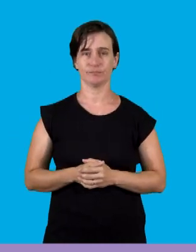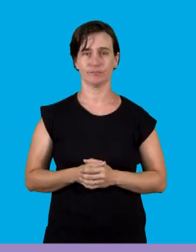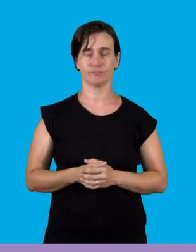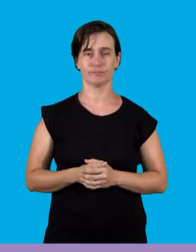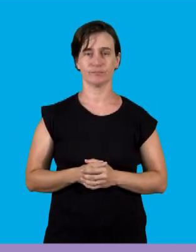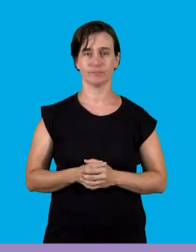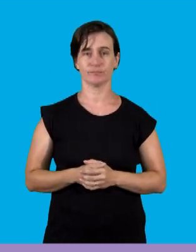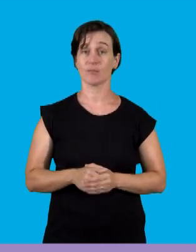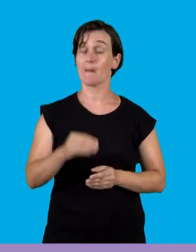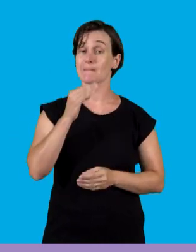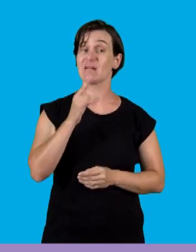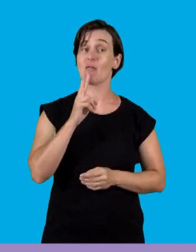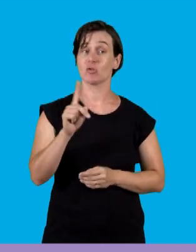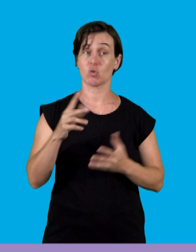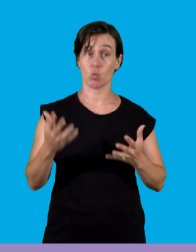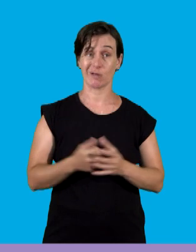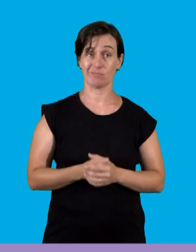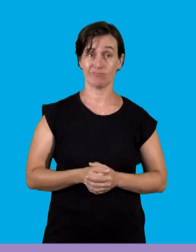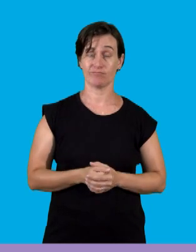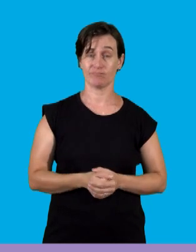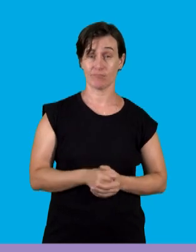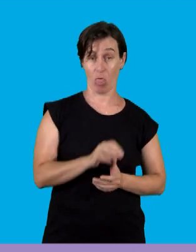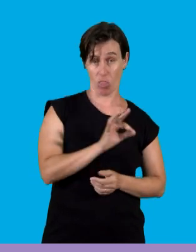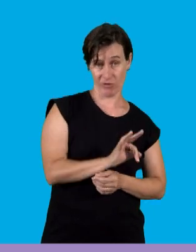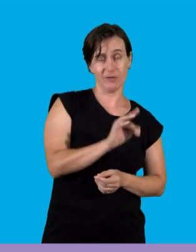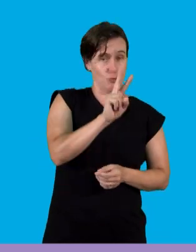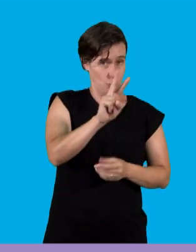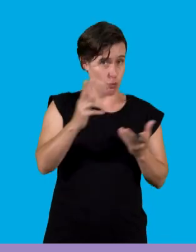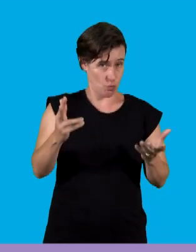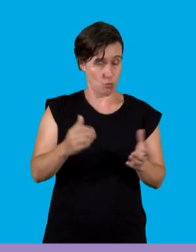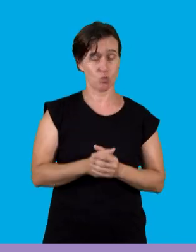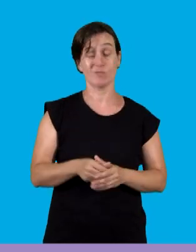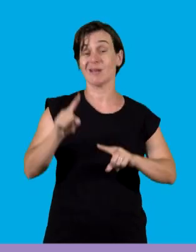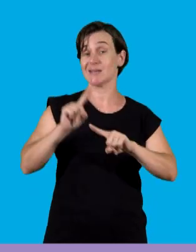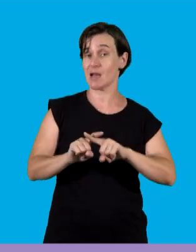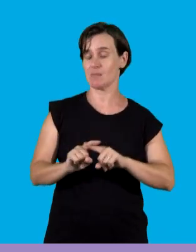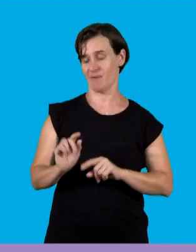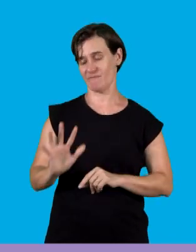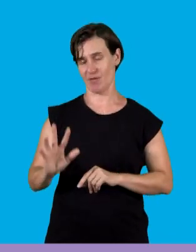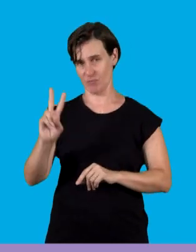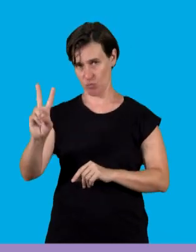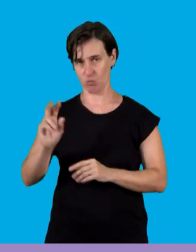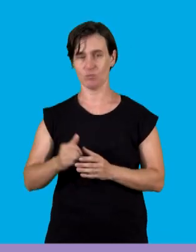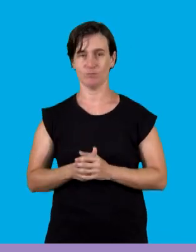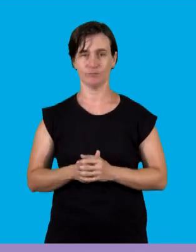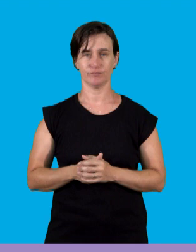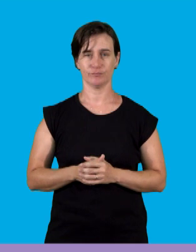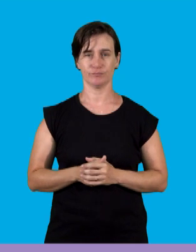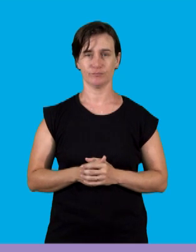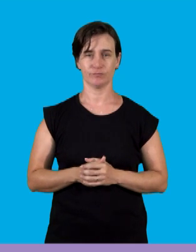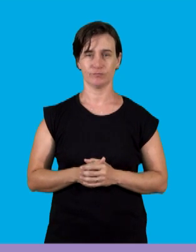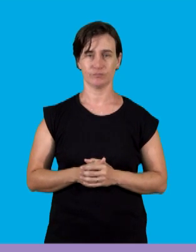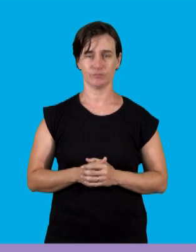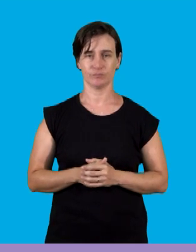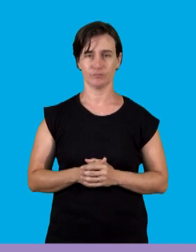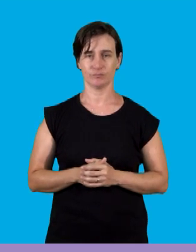2. So that is going to be 3. 1 times 2 is 2, so that's 3 squared multiplied by